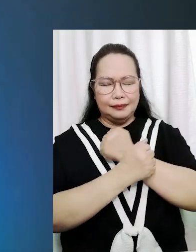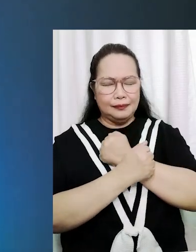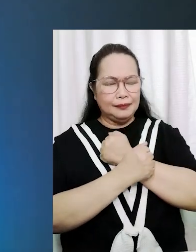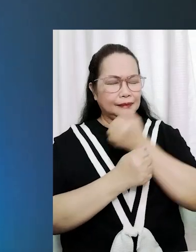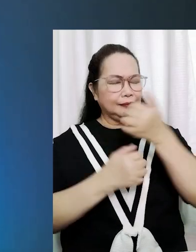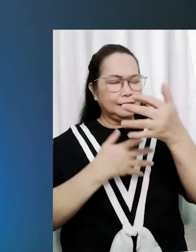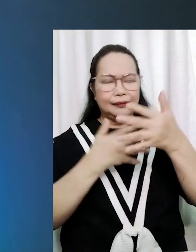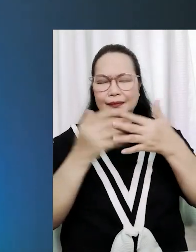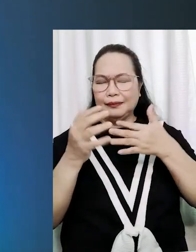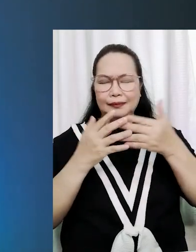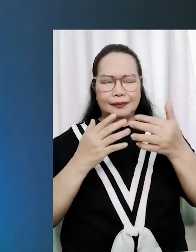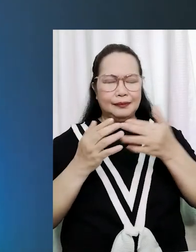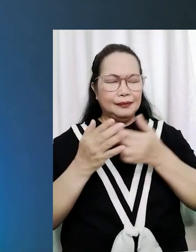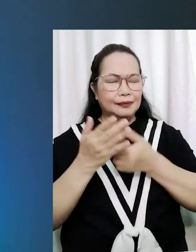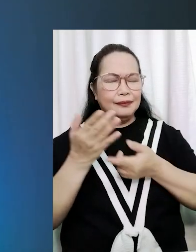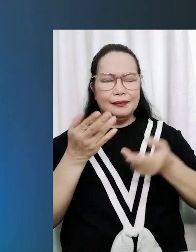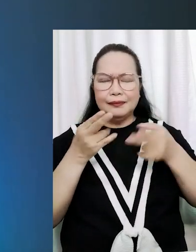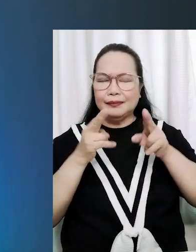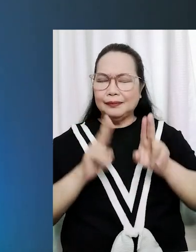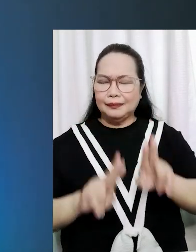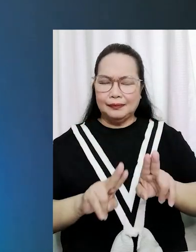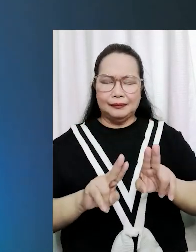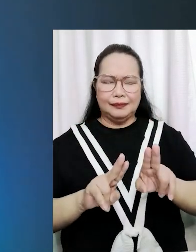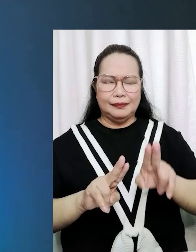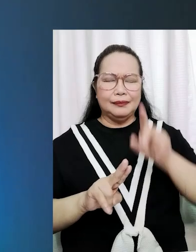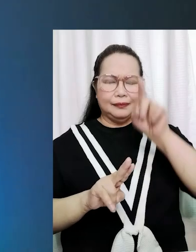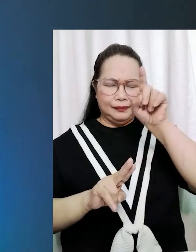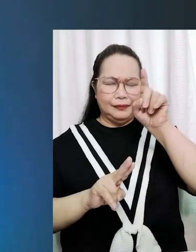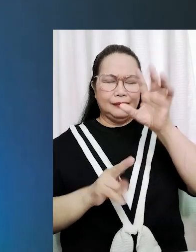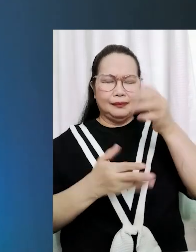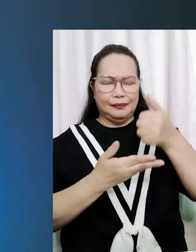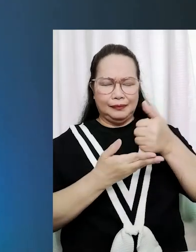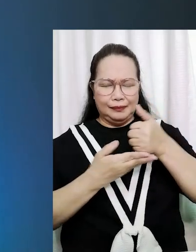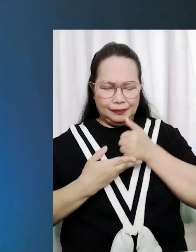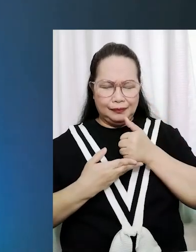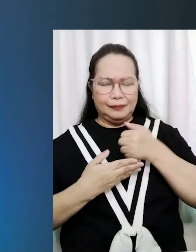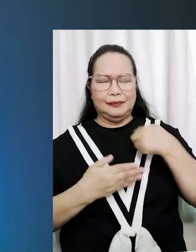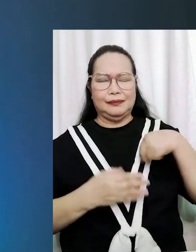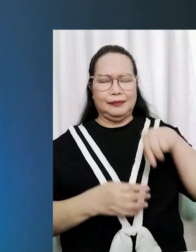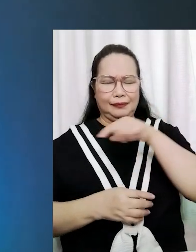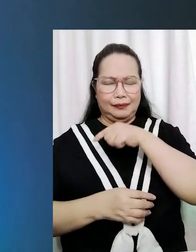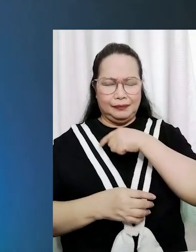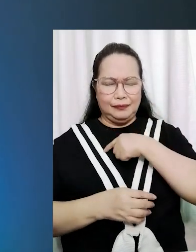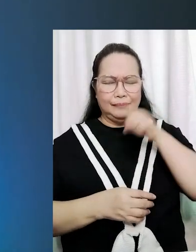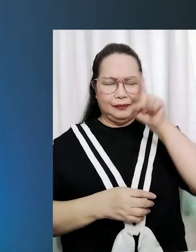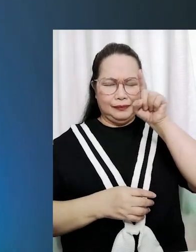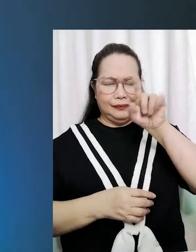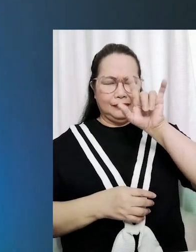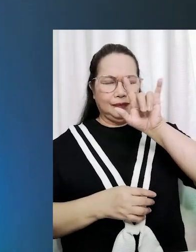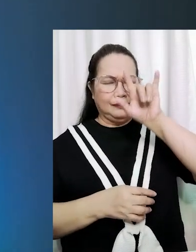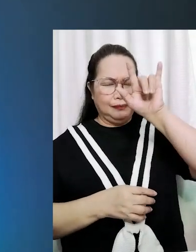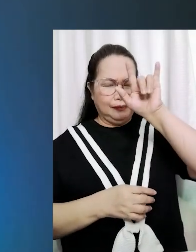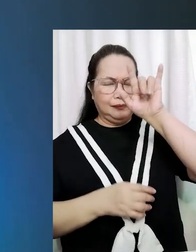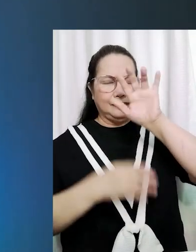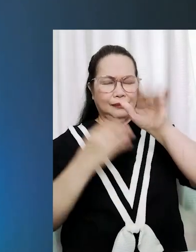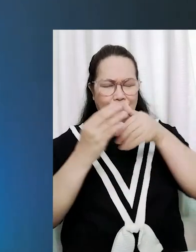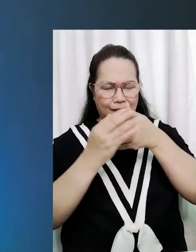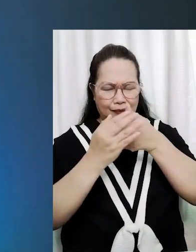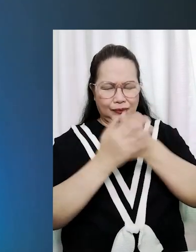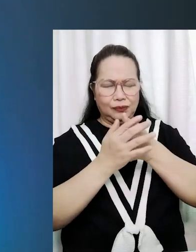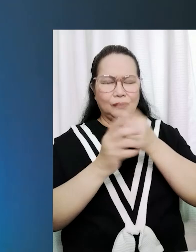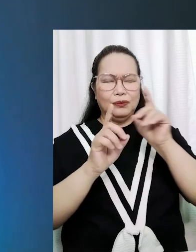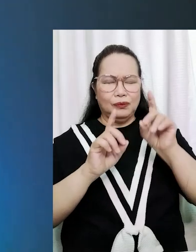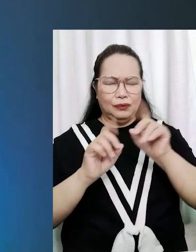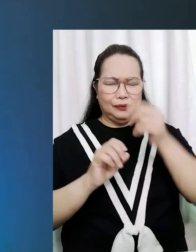whatever situation we may be in, you'll be there for us. You are love, and everything that you